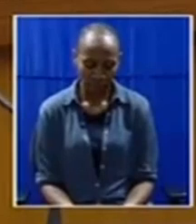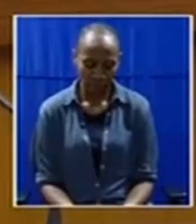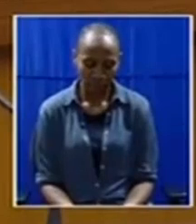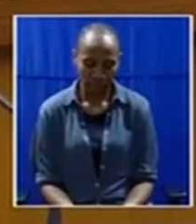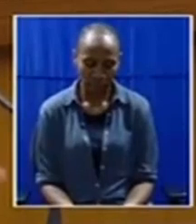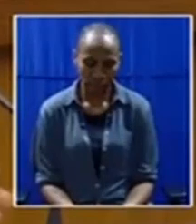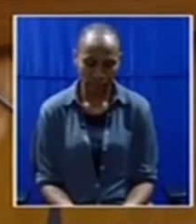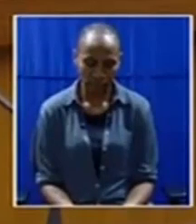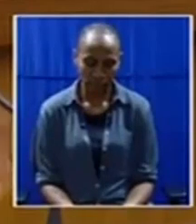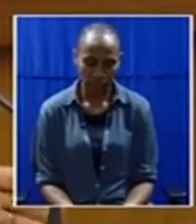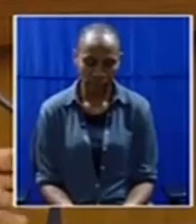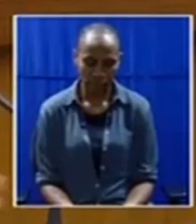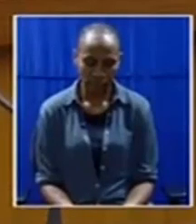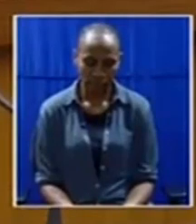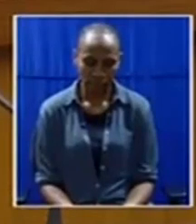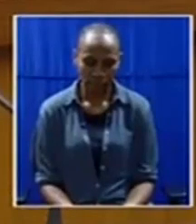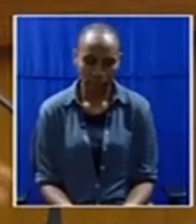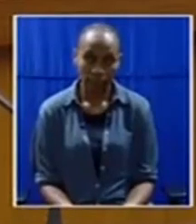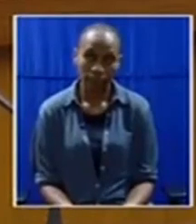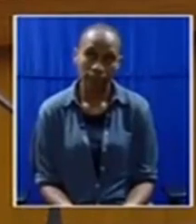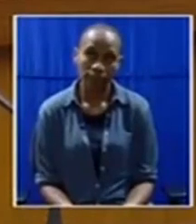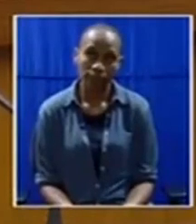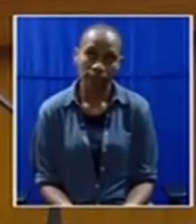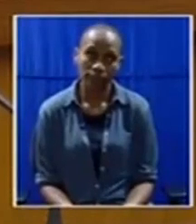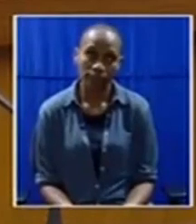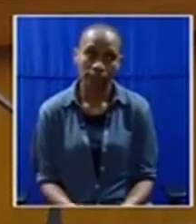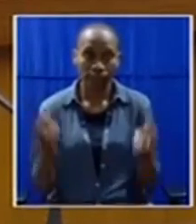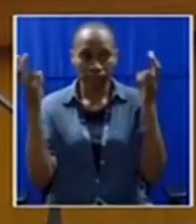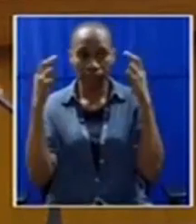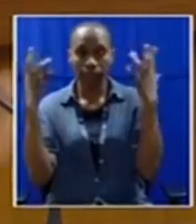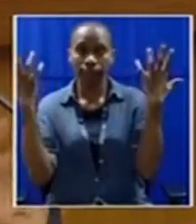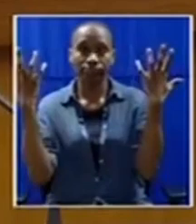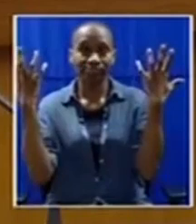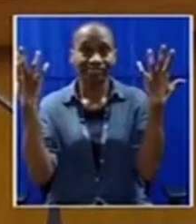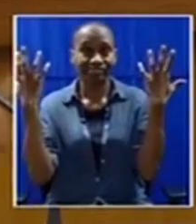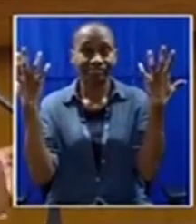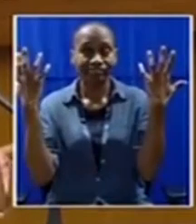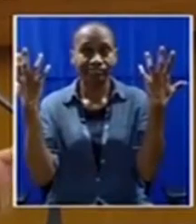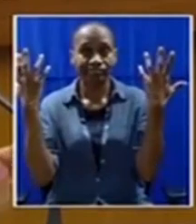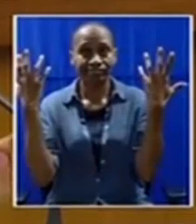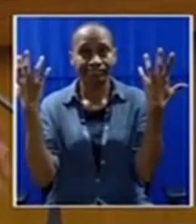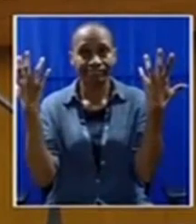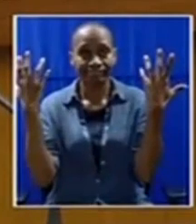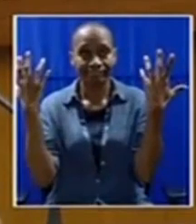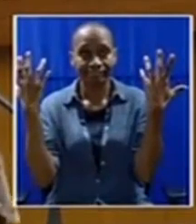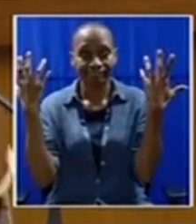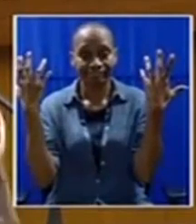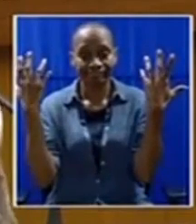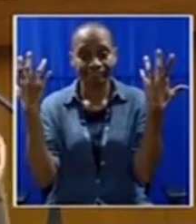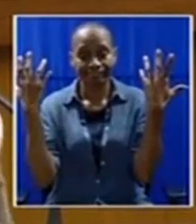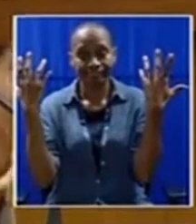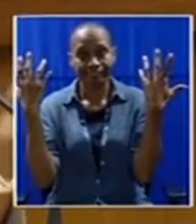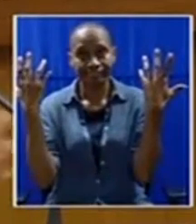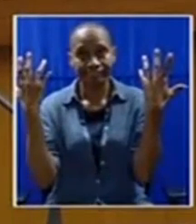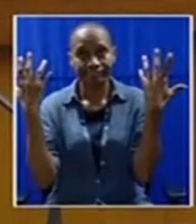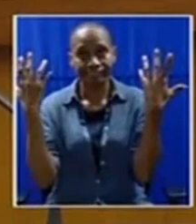to keep the balance in a family and to look after your children and make sure they continue to survive while